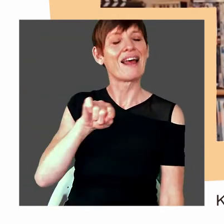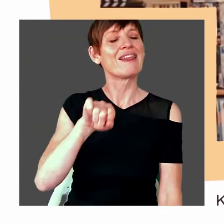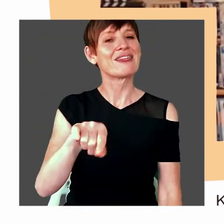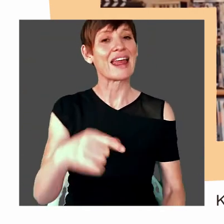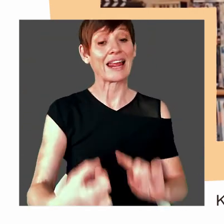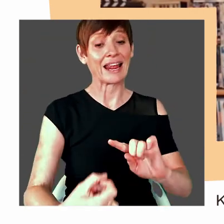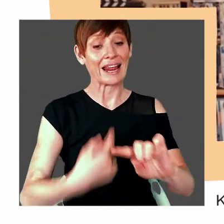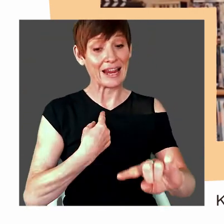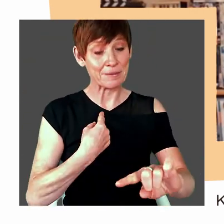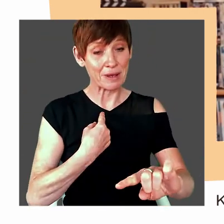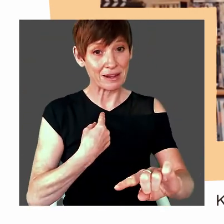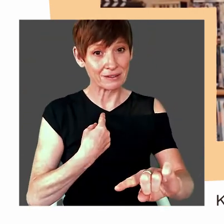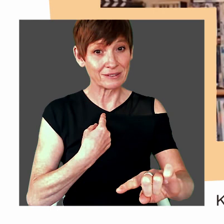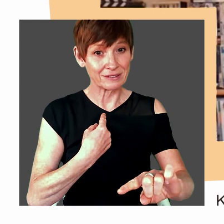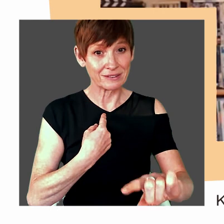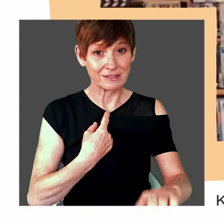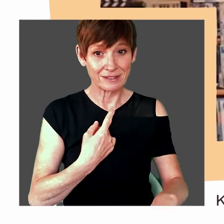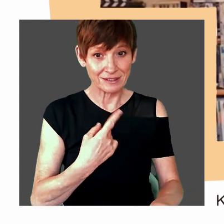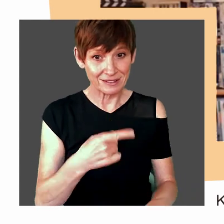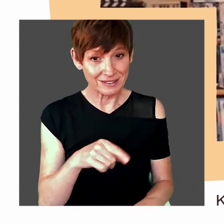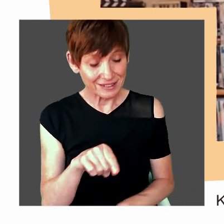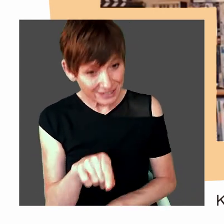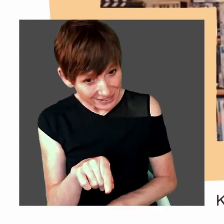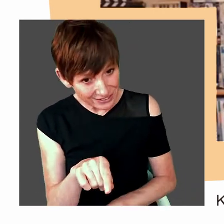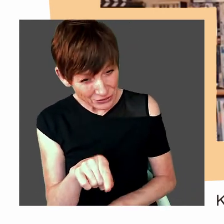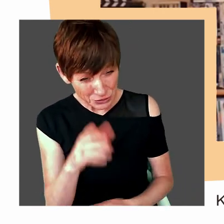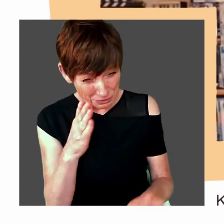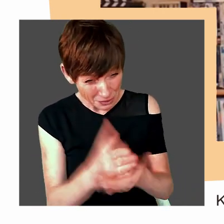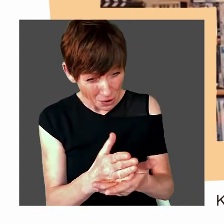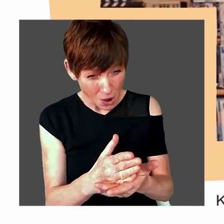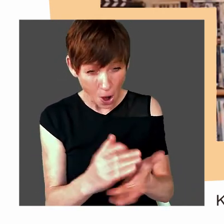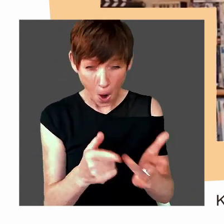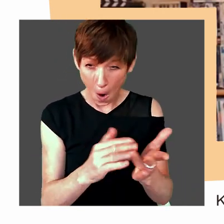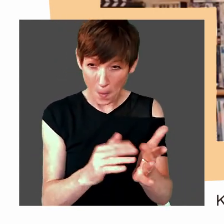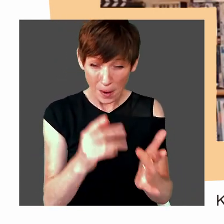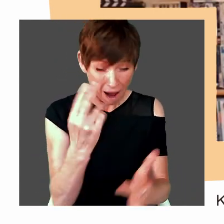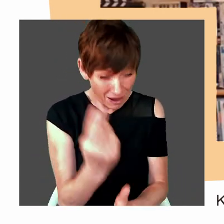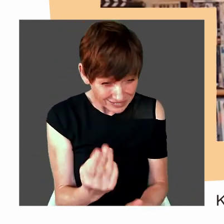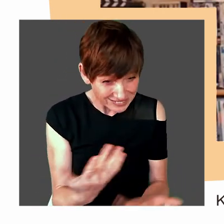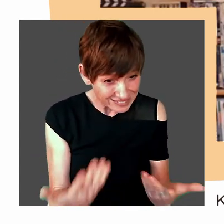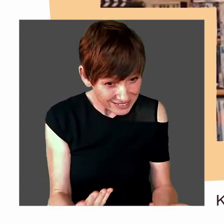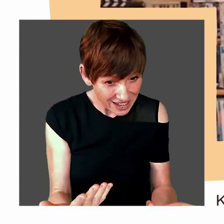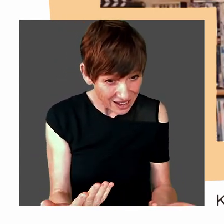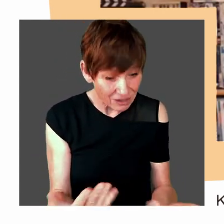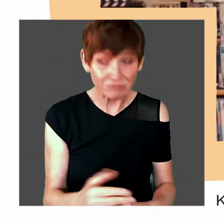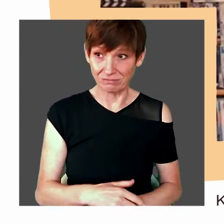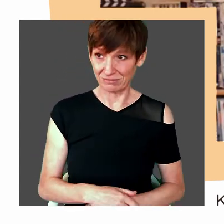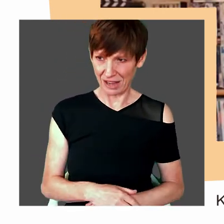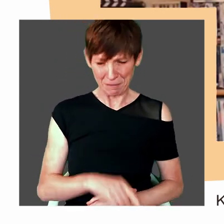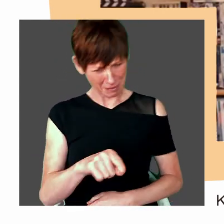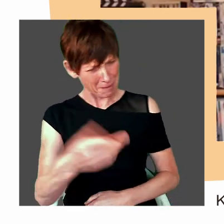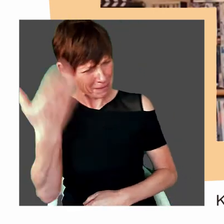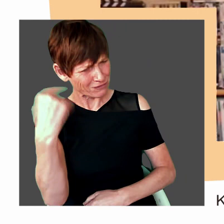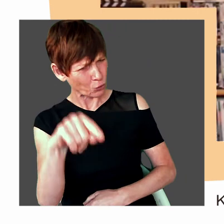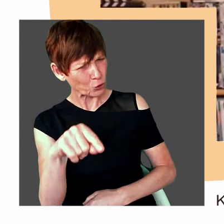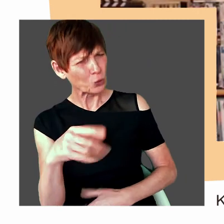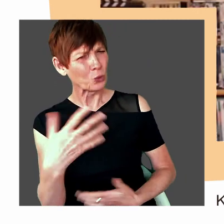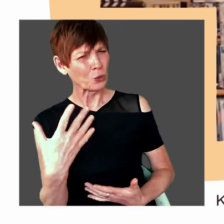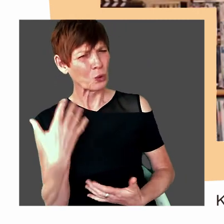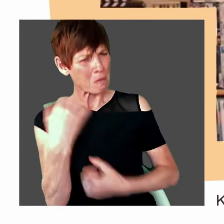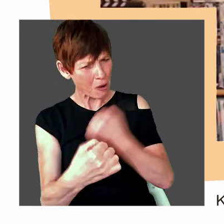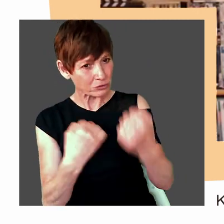"Are you really Omid?" And I say, "Yes." I say, "You were a boxer." And I said, "Well, yeah, what's the difference?"